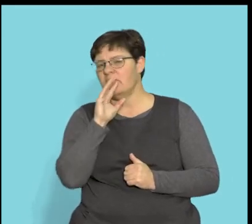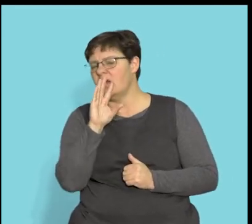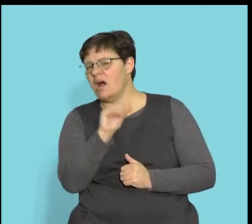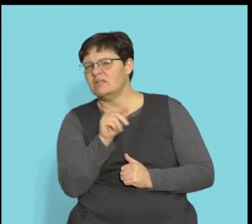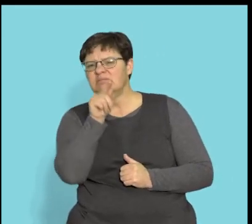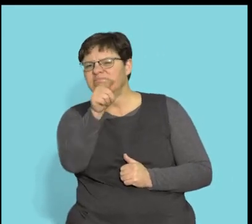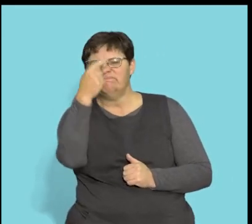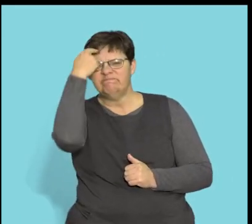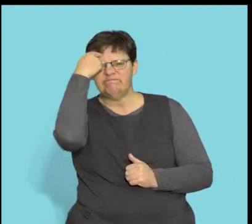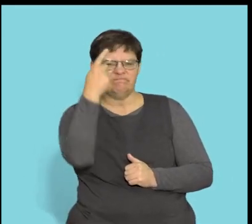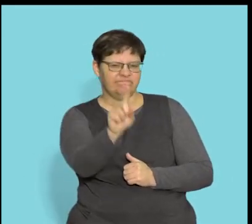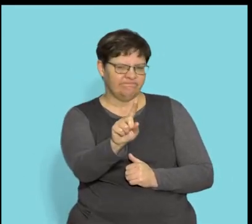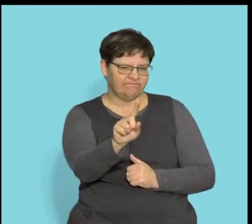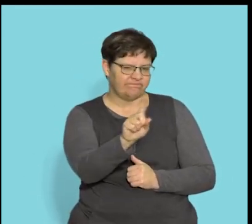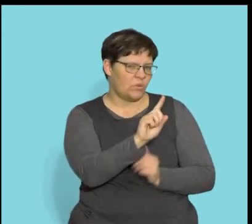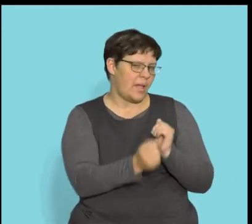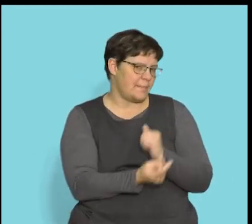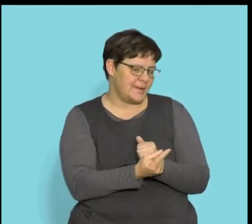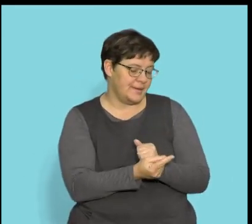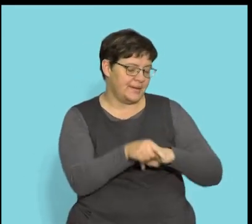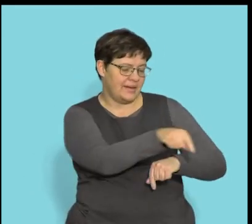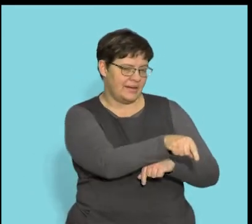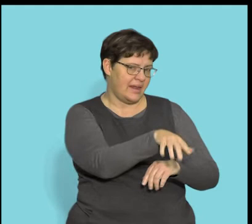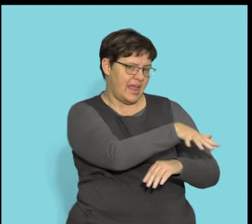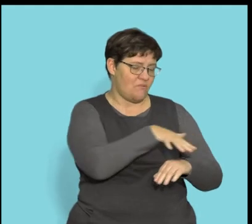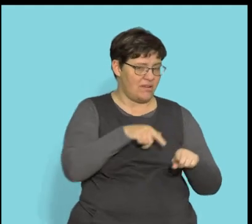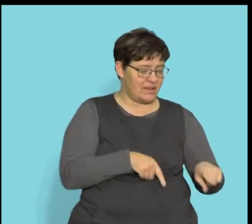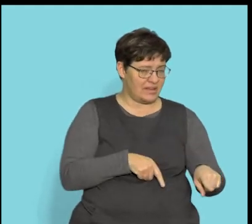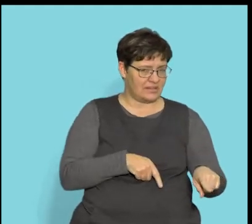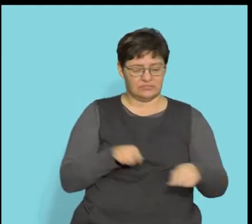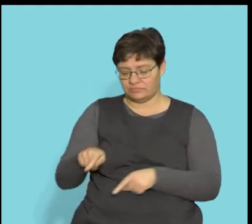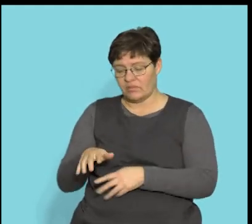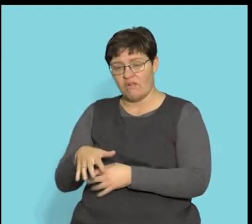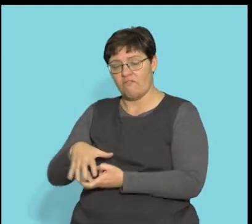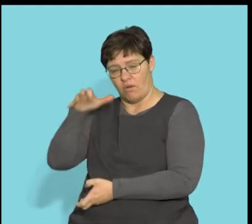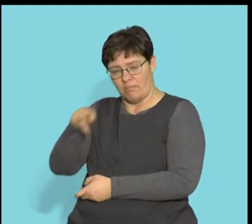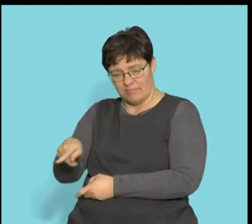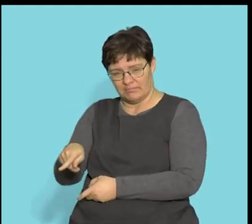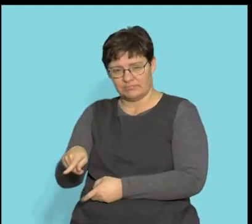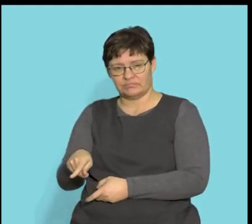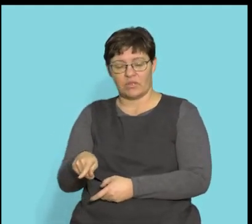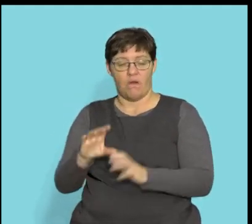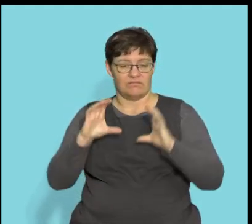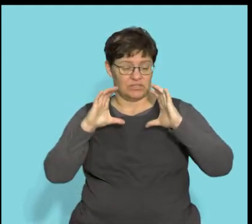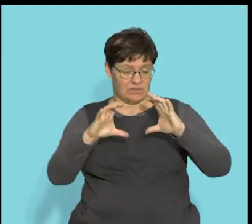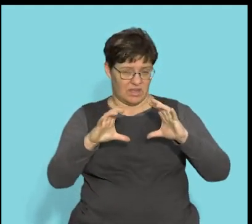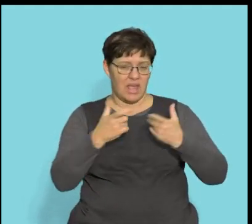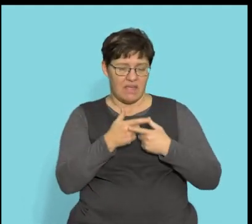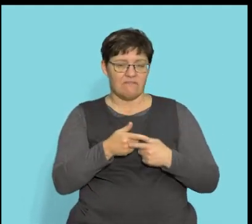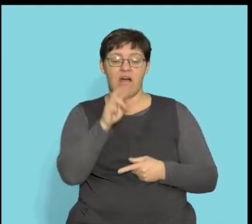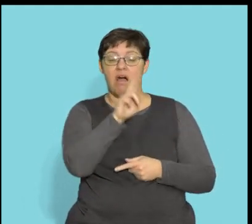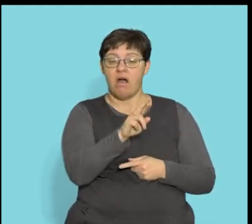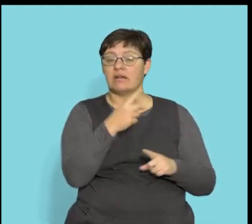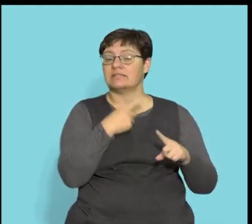I'm going to ask you, what do you think would happen to the surface area and the volume of a sphere if